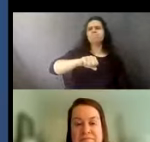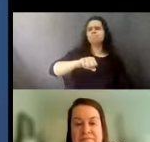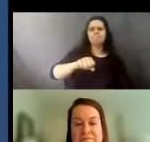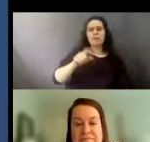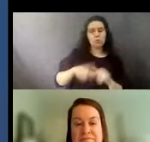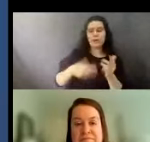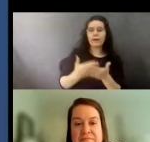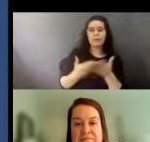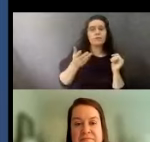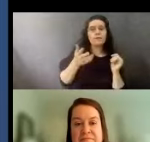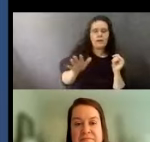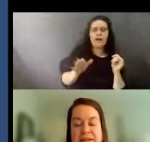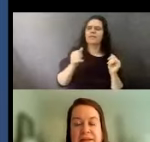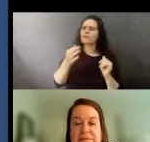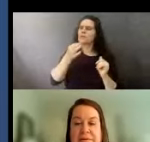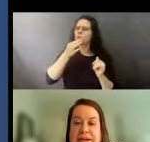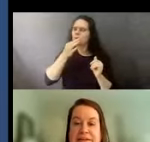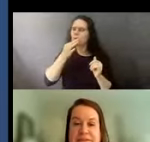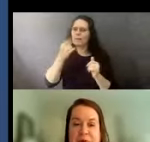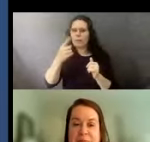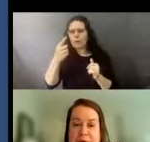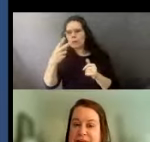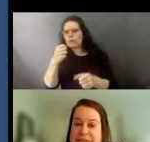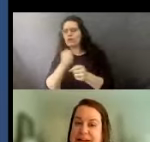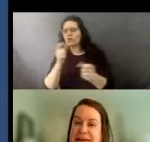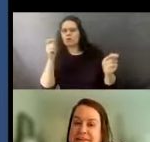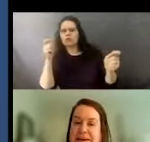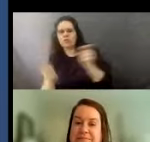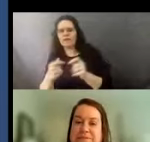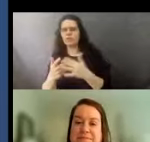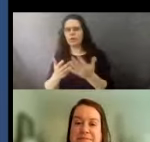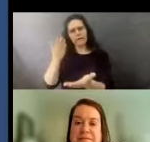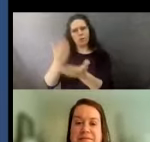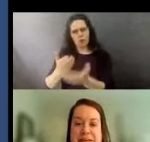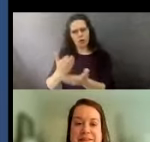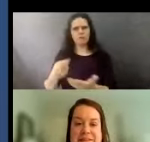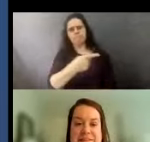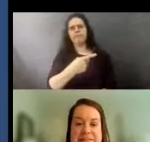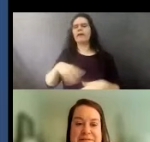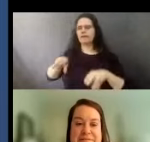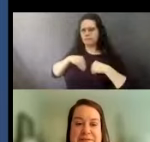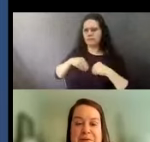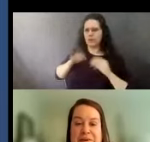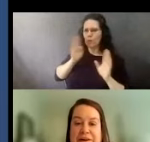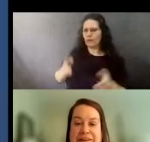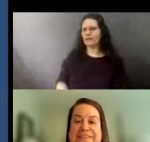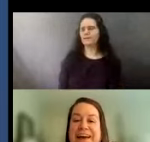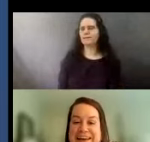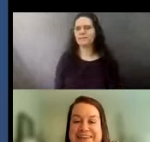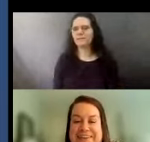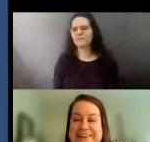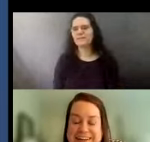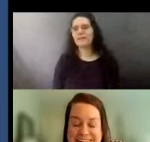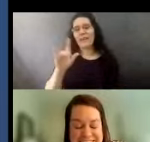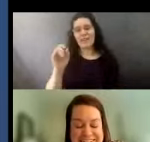bit more agreed upon. Well, that is the hope we all need today, to have some advances and some more knowledge.